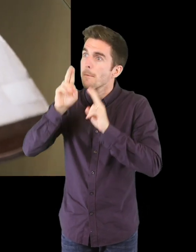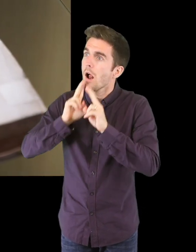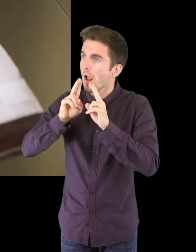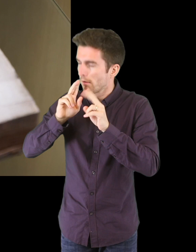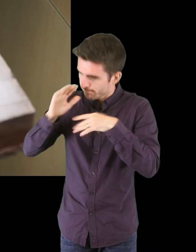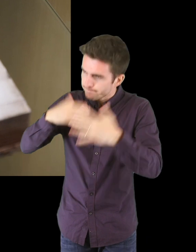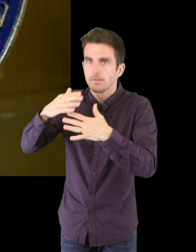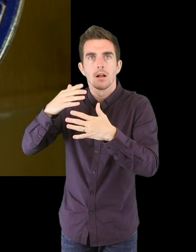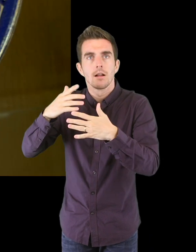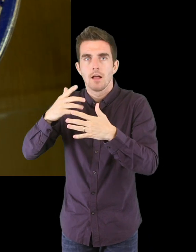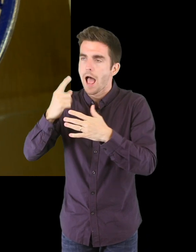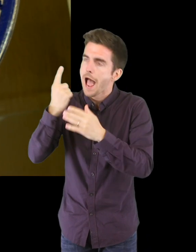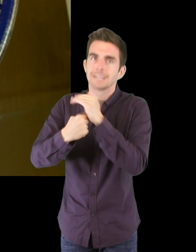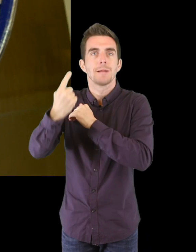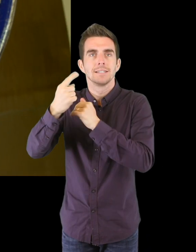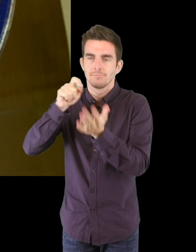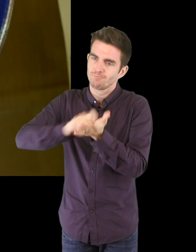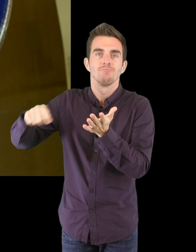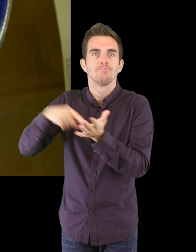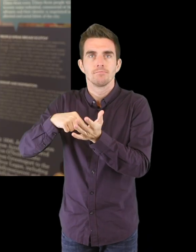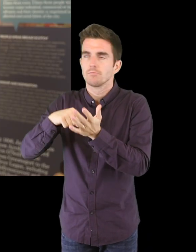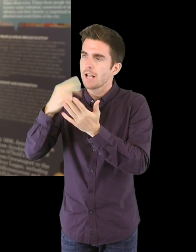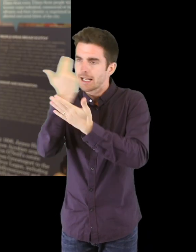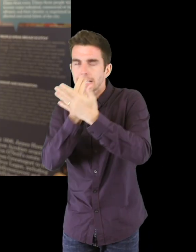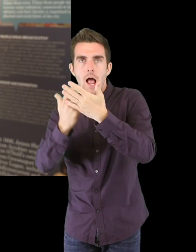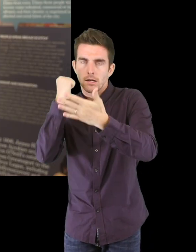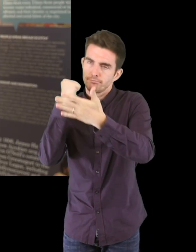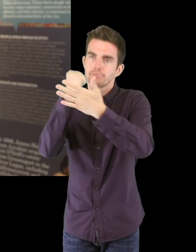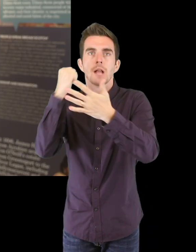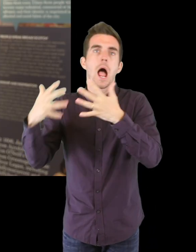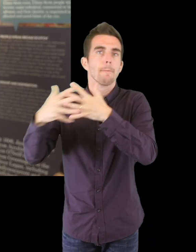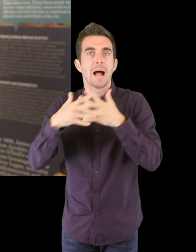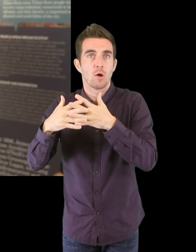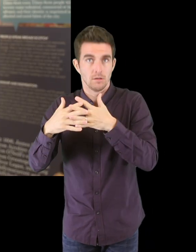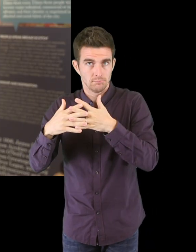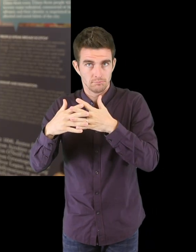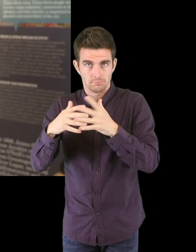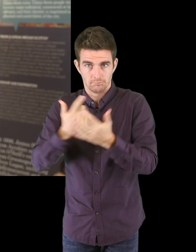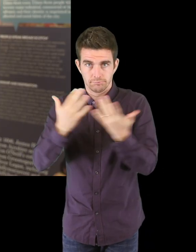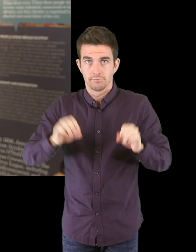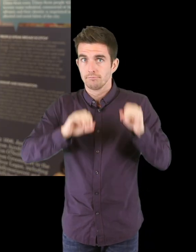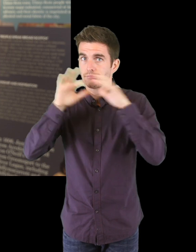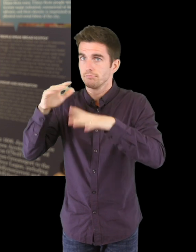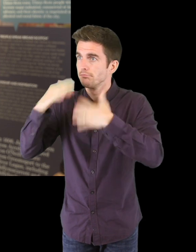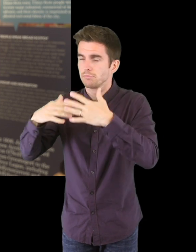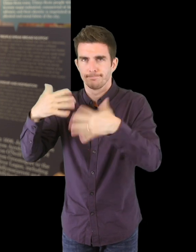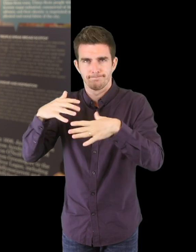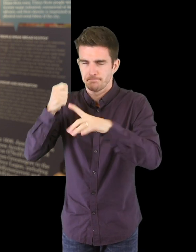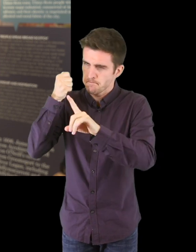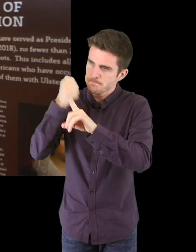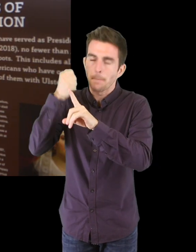or designed the Great Seal of the United States. Descendants of those who left Ulster shores played a large part in